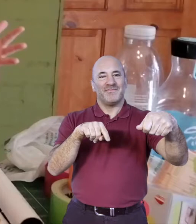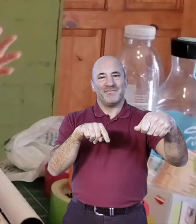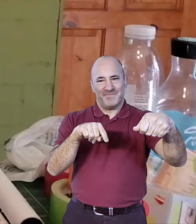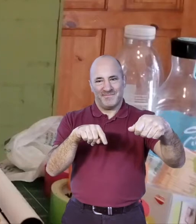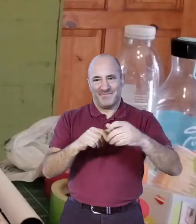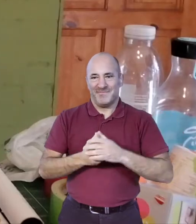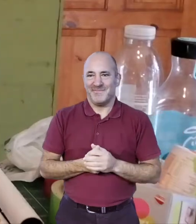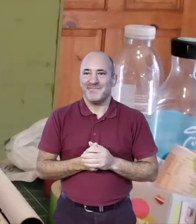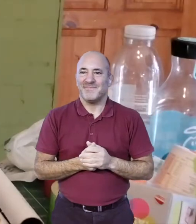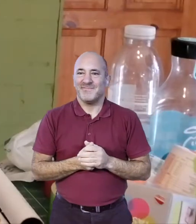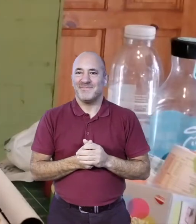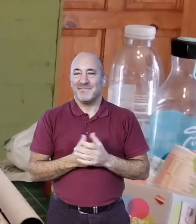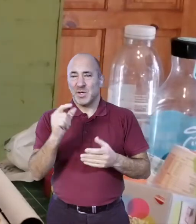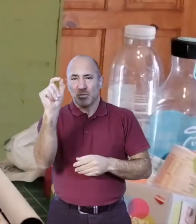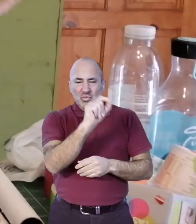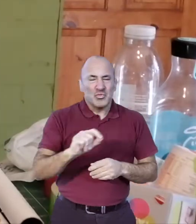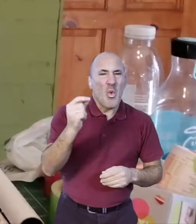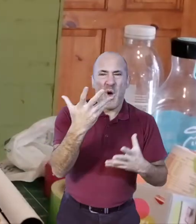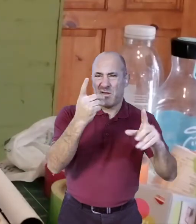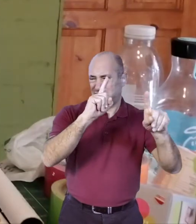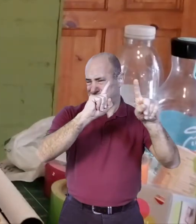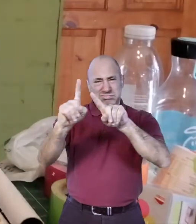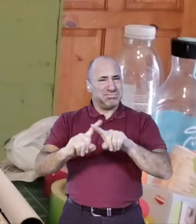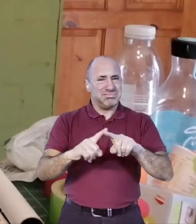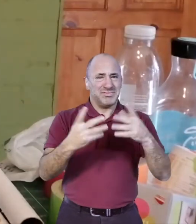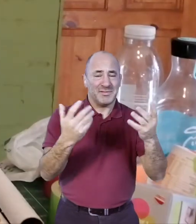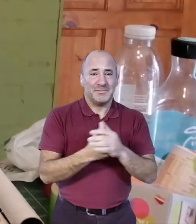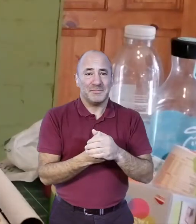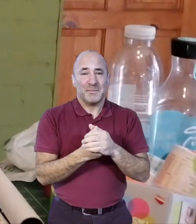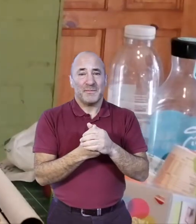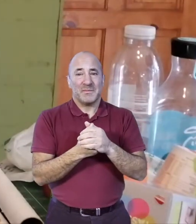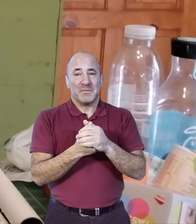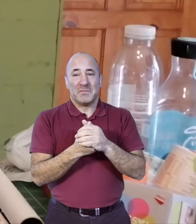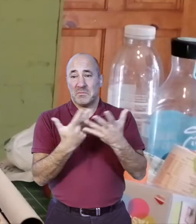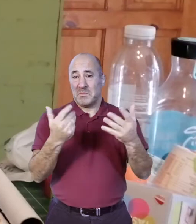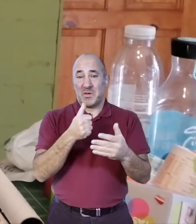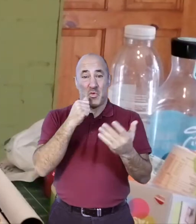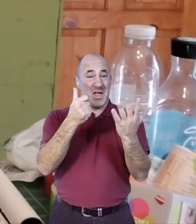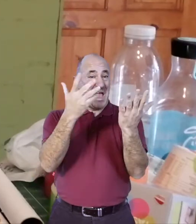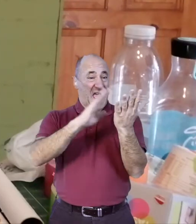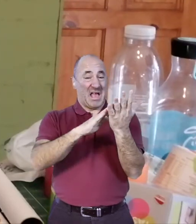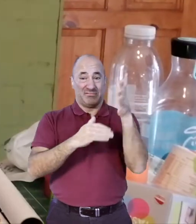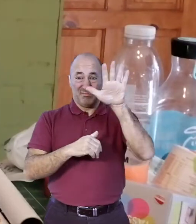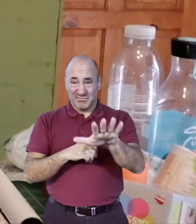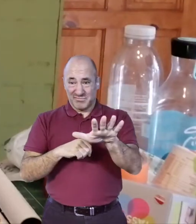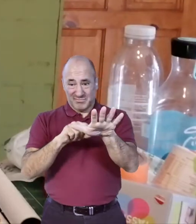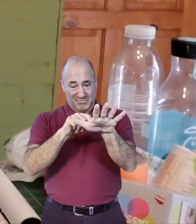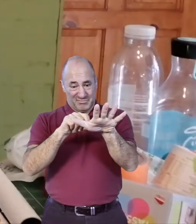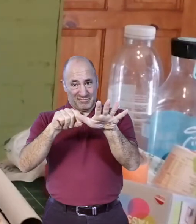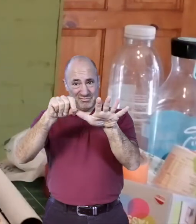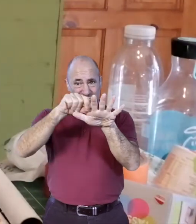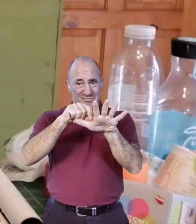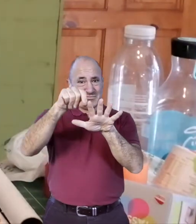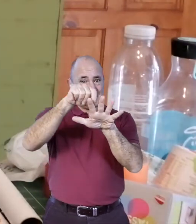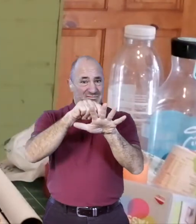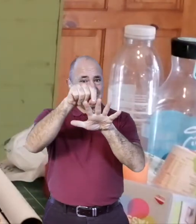to make. You can draw this in very many ways. You can draw around